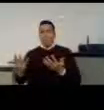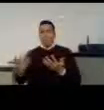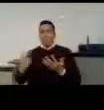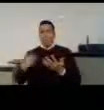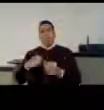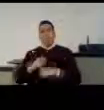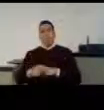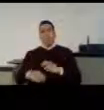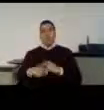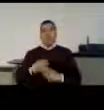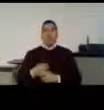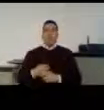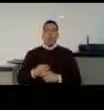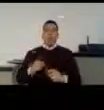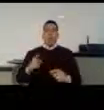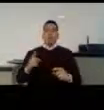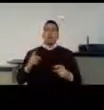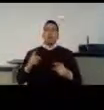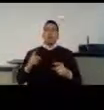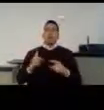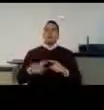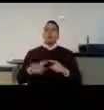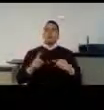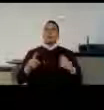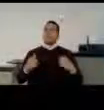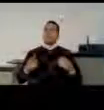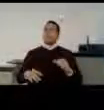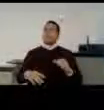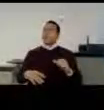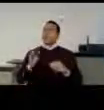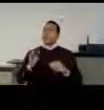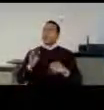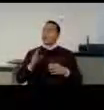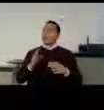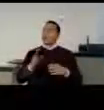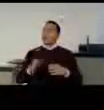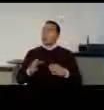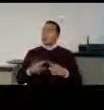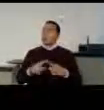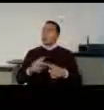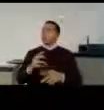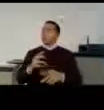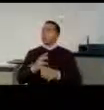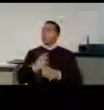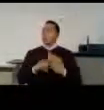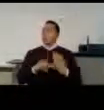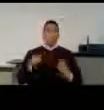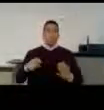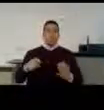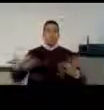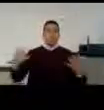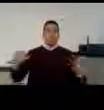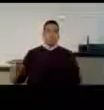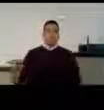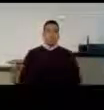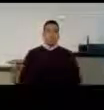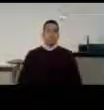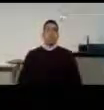And so I'm working hard to try to find a way for for us to get the things that we need.